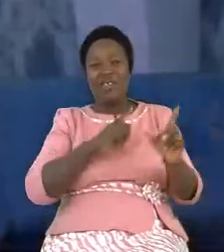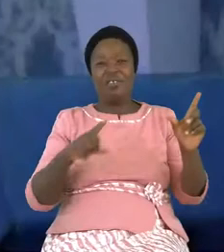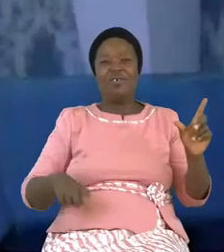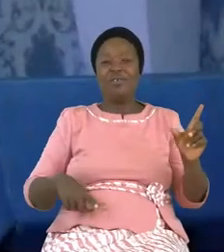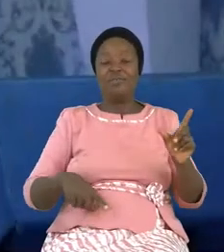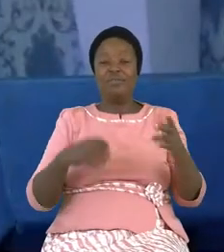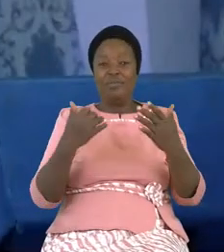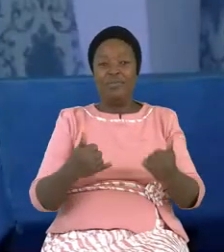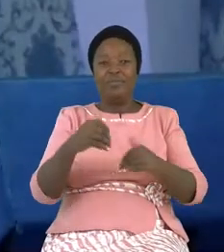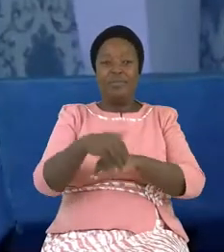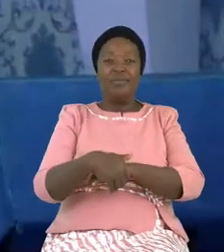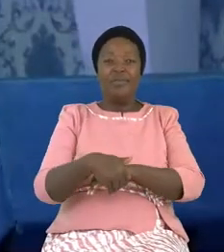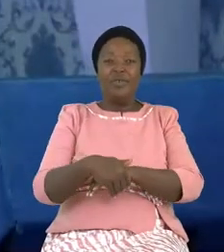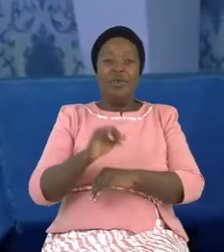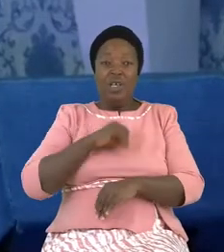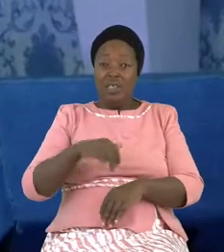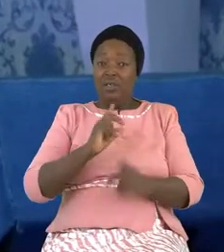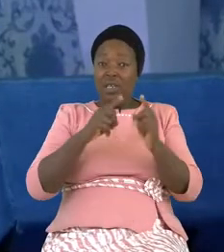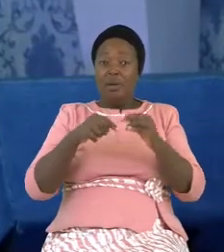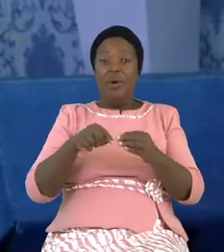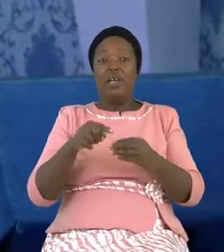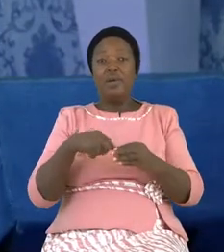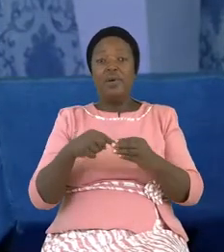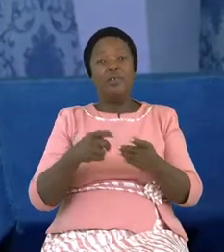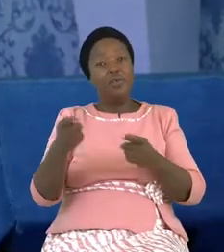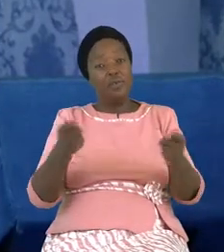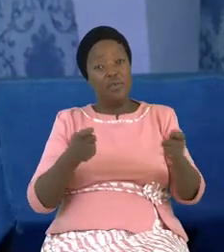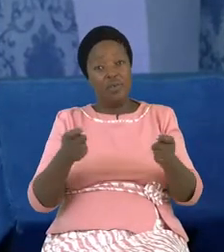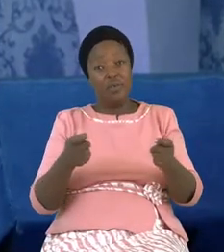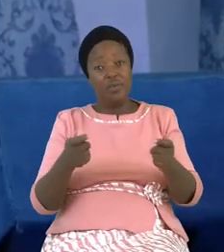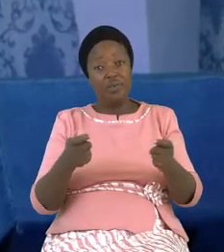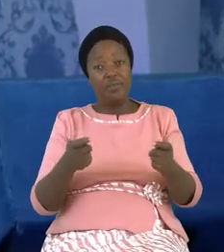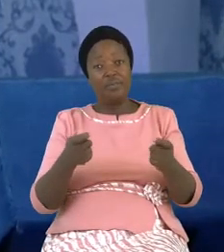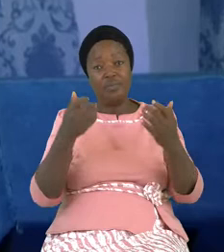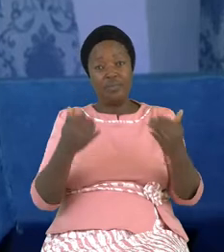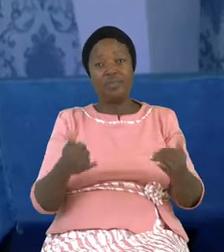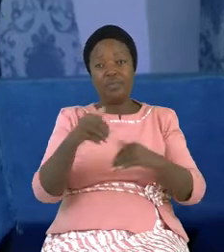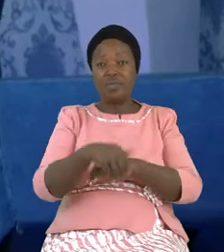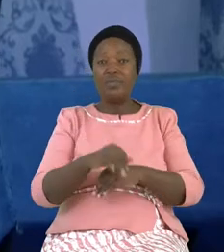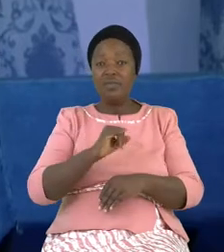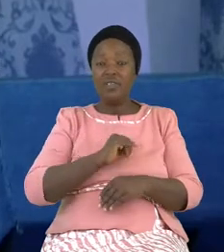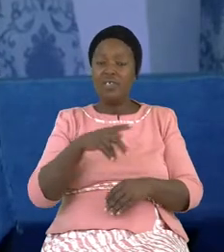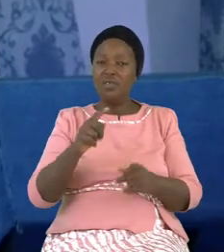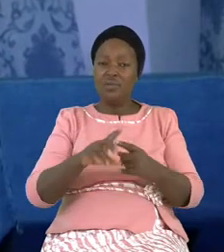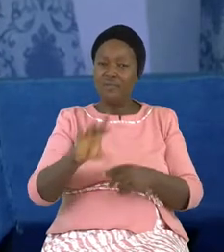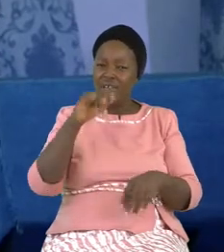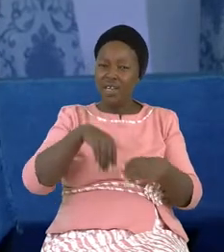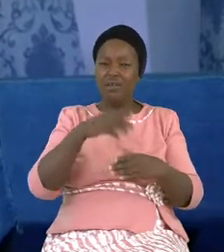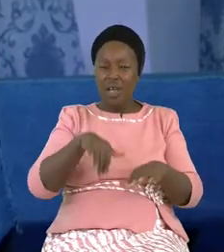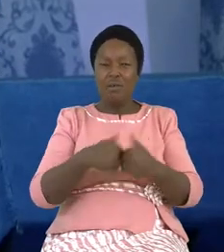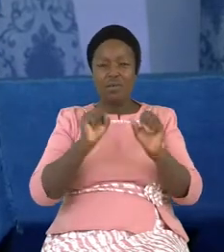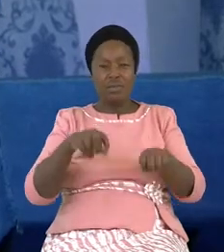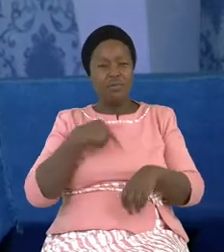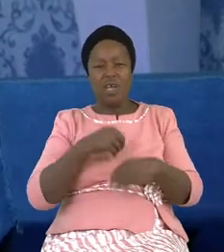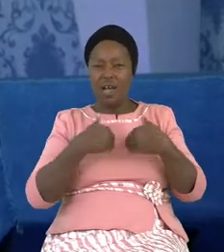Tonight, we're still talking about dominion. Tonight, I want to find out, how do we have dominion? I